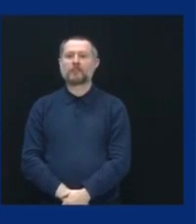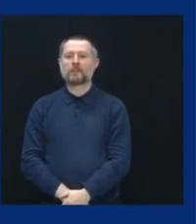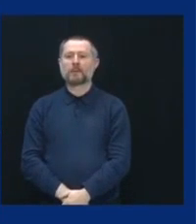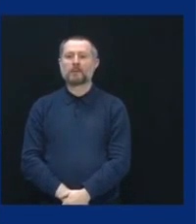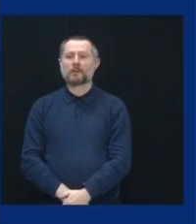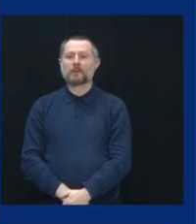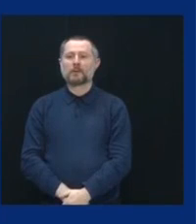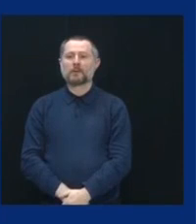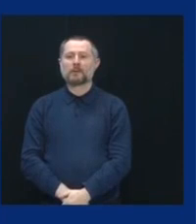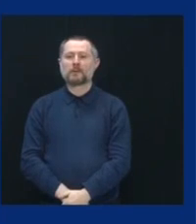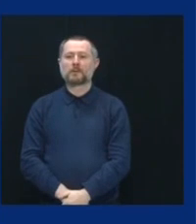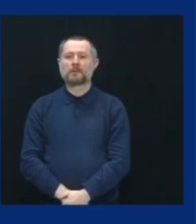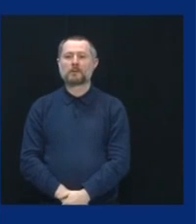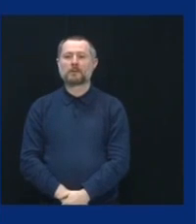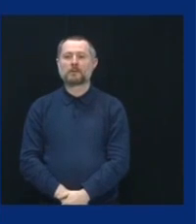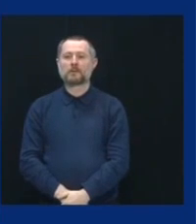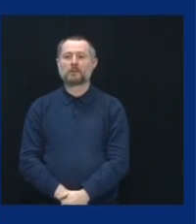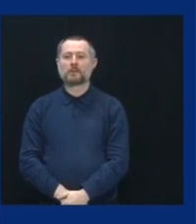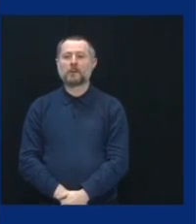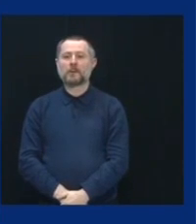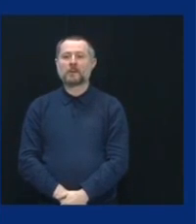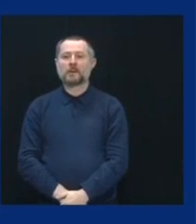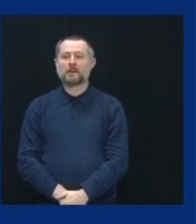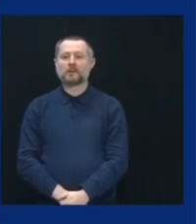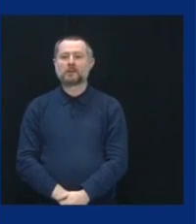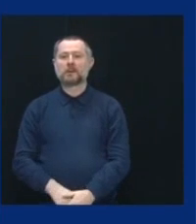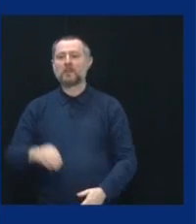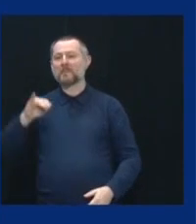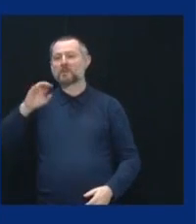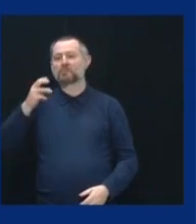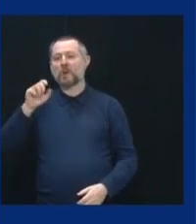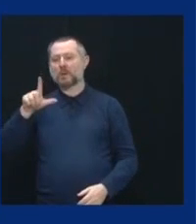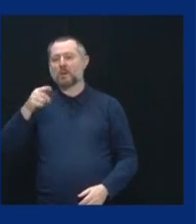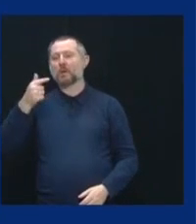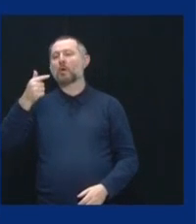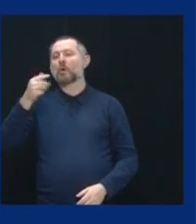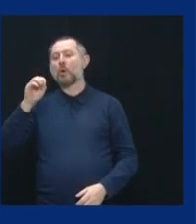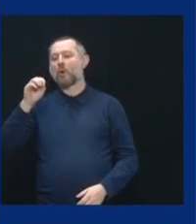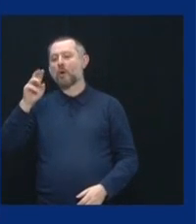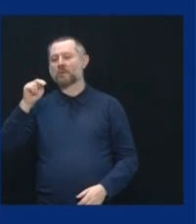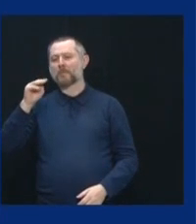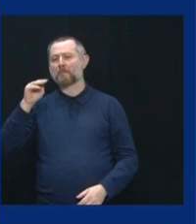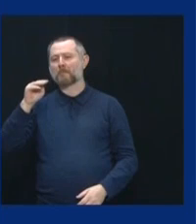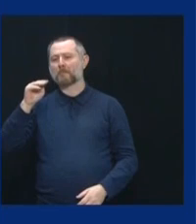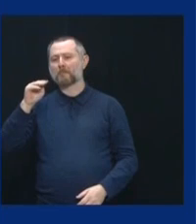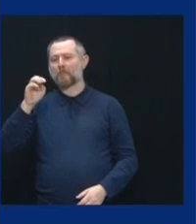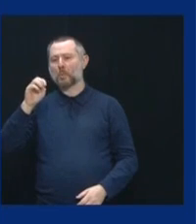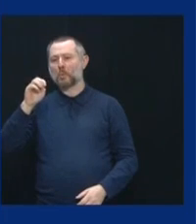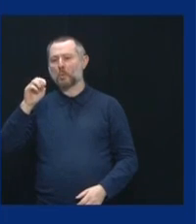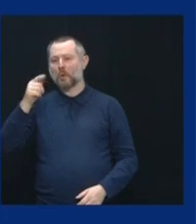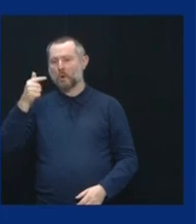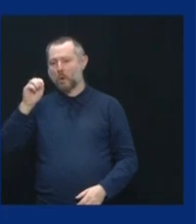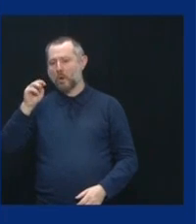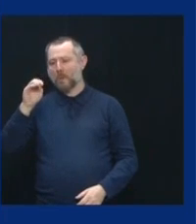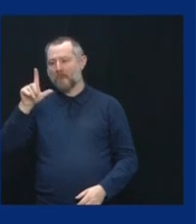Governor, your last question comes from Michael Gormley at Newsday. Michael, your line is now open. Please unmute your microphone.